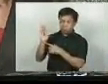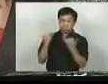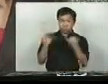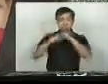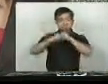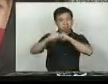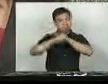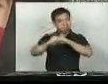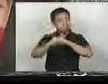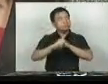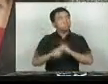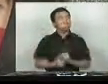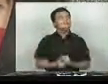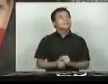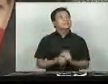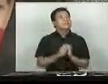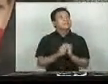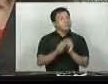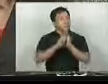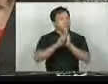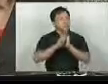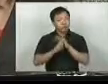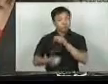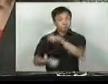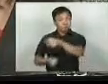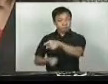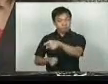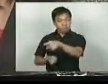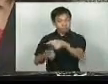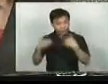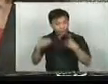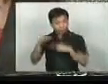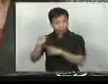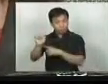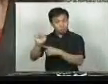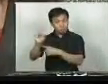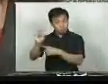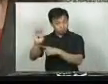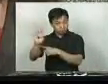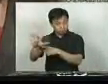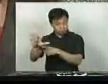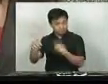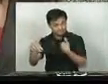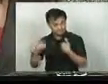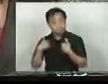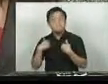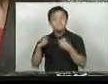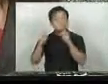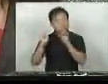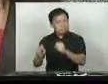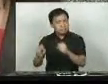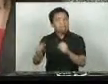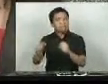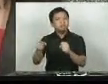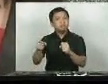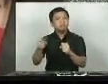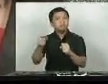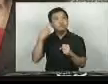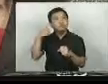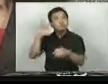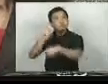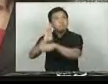promotion wherein for existing users, they can upgrade, they can simply subscribe for business plan